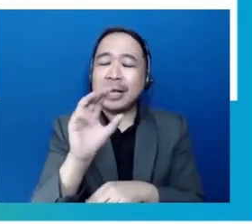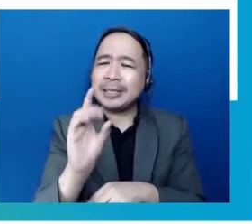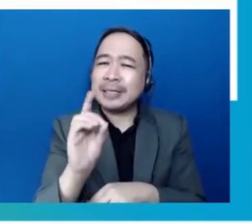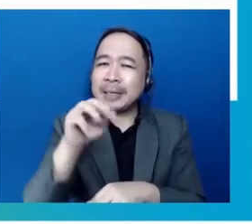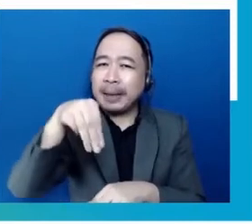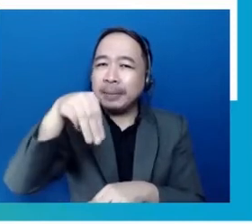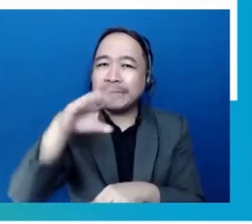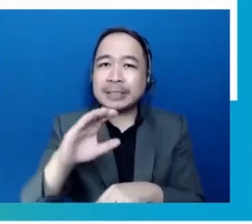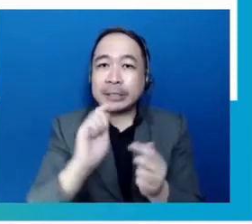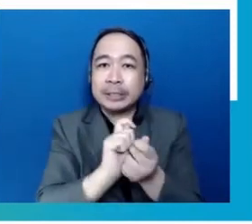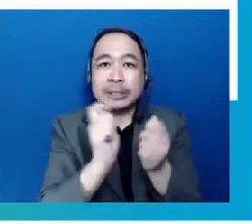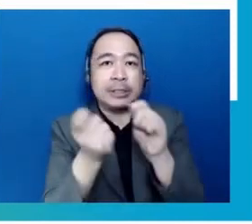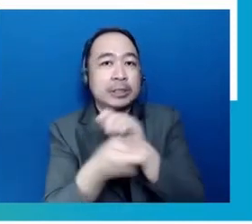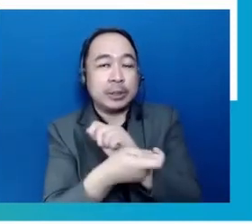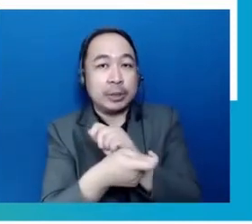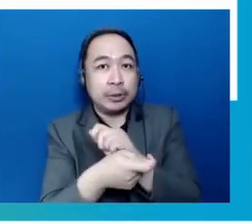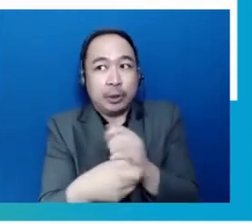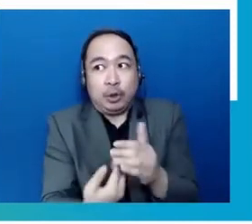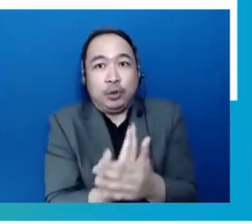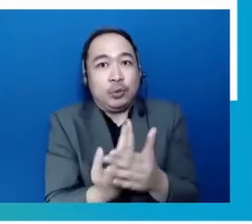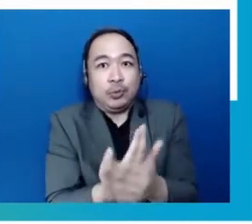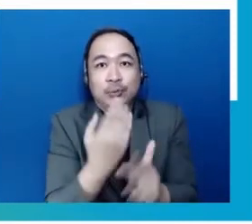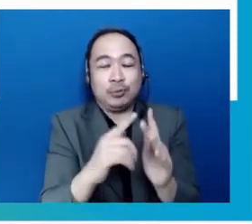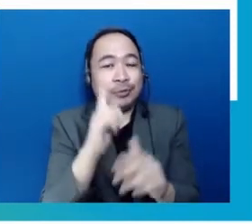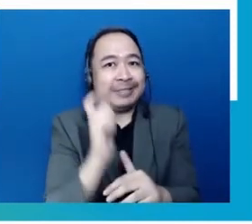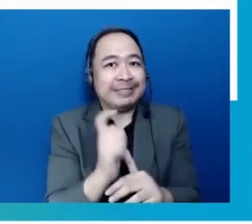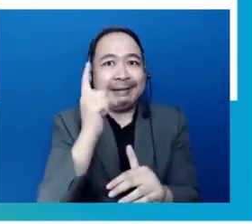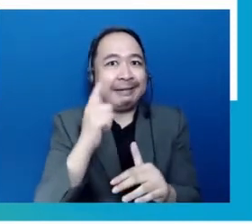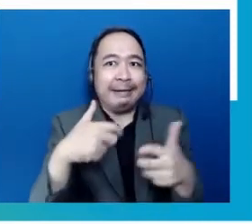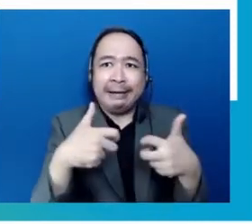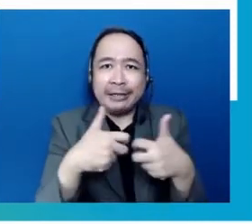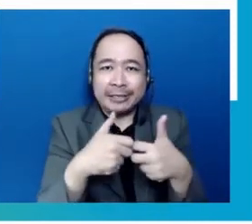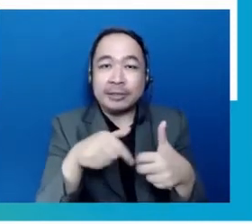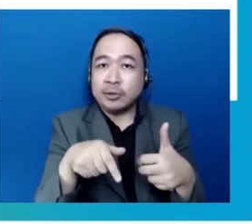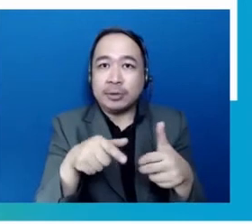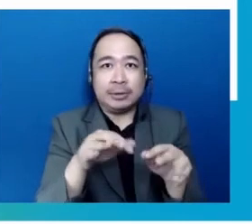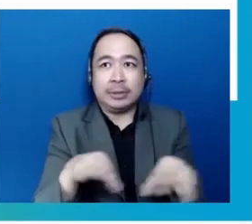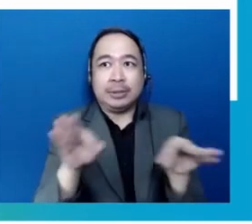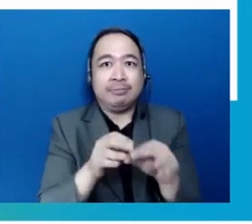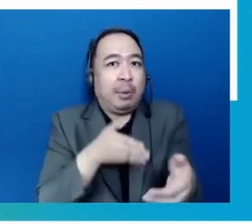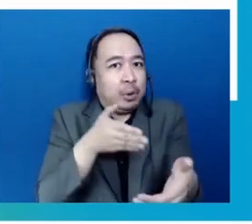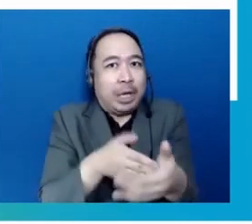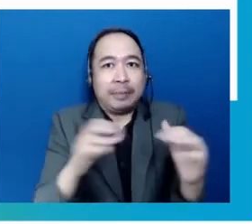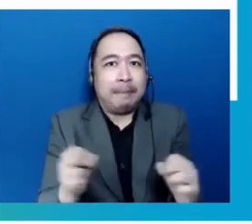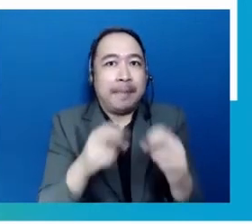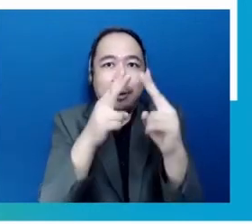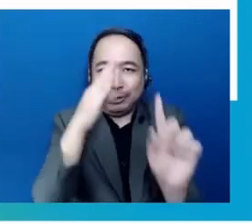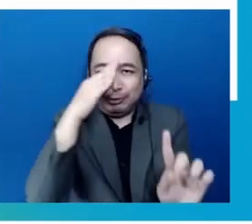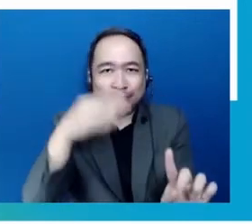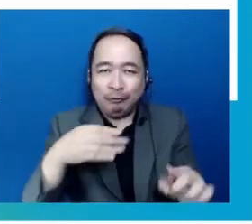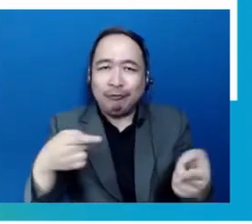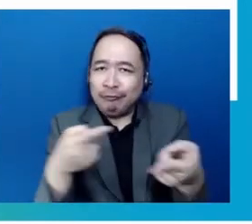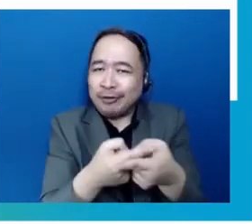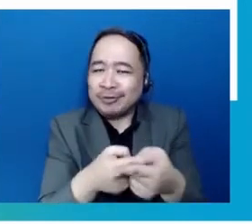as a transition towards more renewable sources of energy are not necessarily against the Paris goals, because natural gas